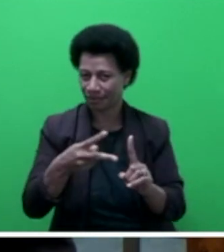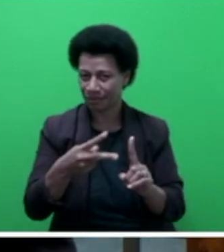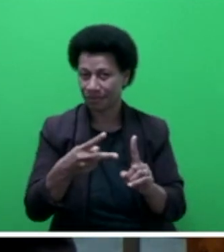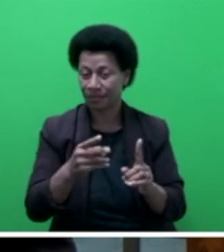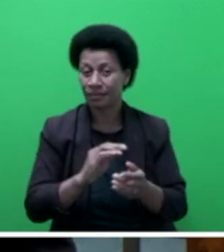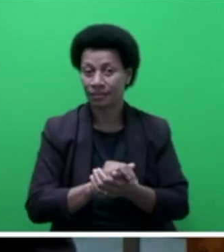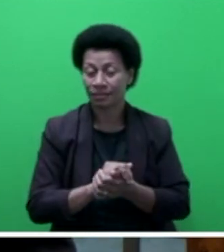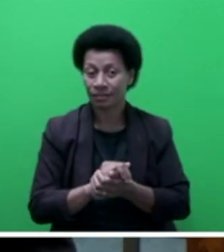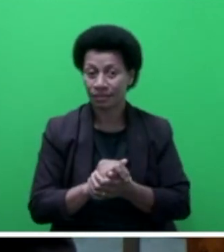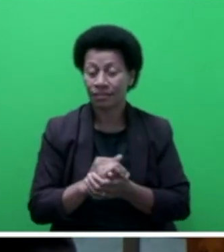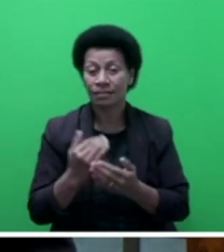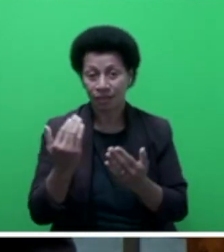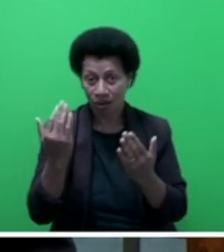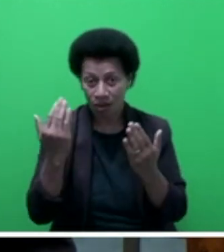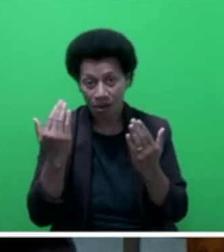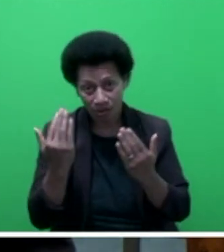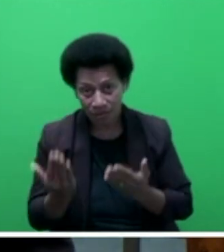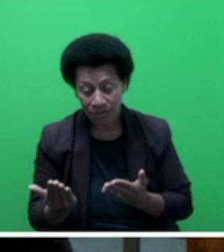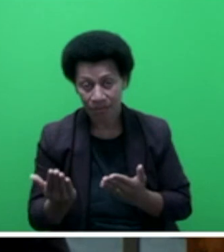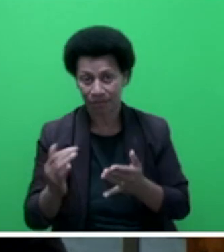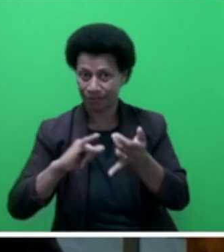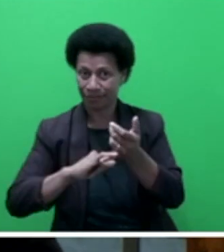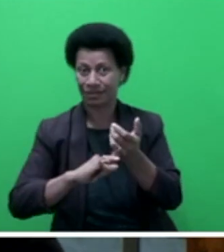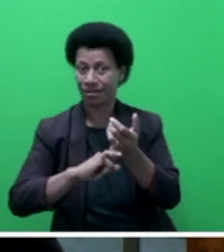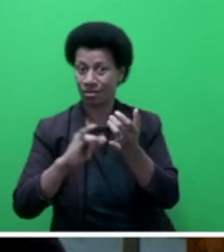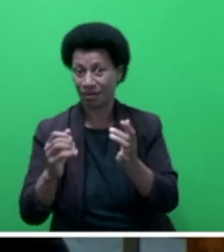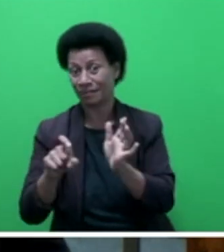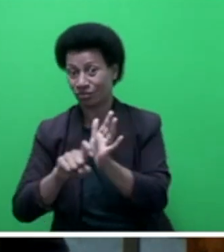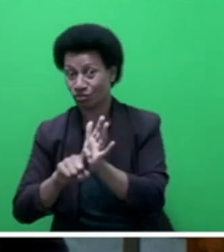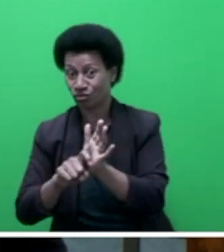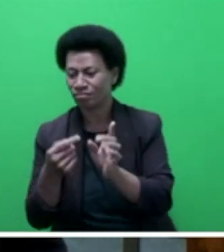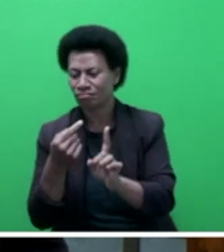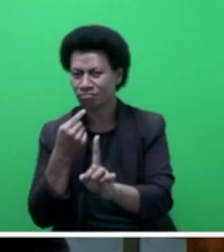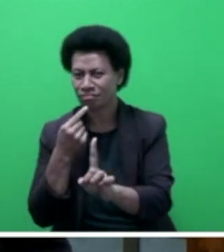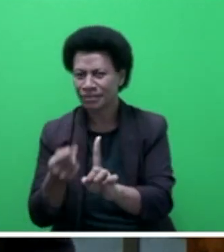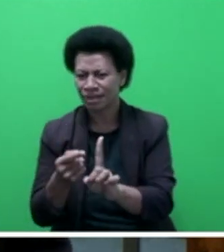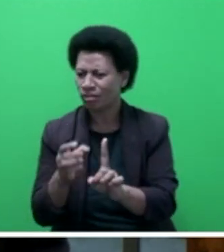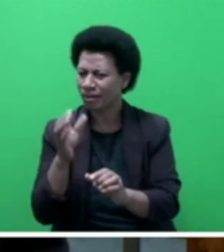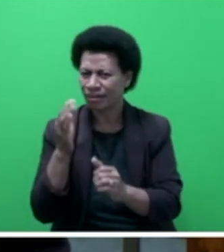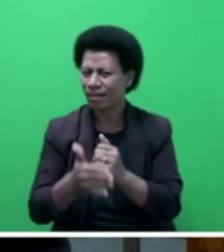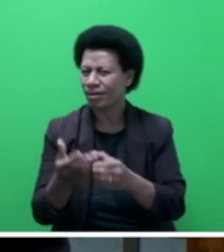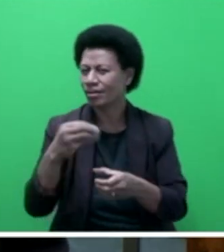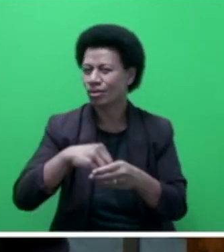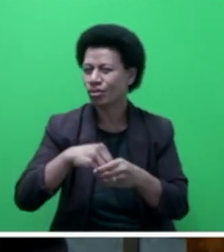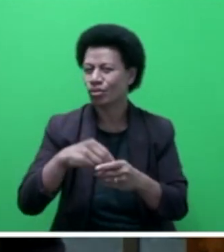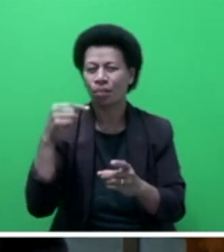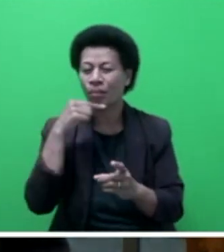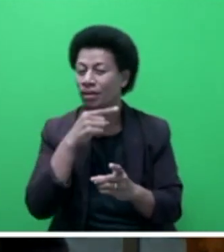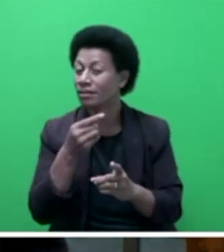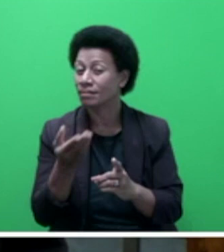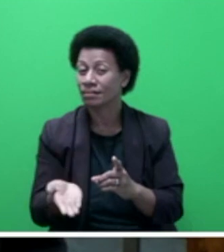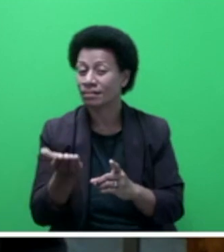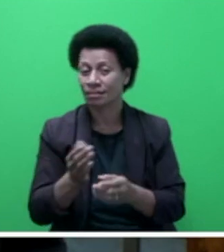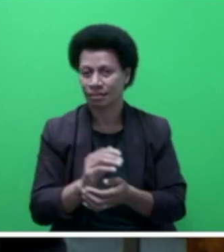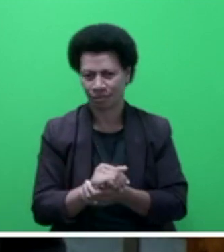Salote Rondronro rightly stated that the National Action Plan will not include boys and asks the question, who